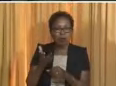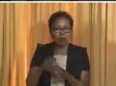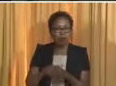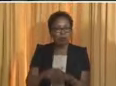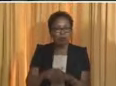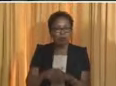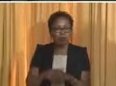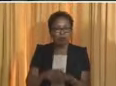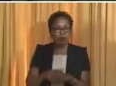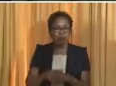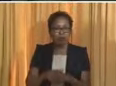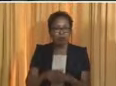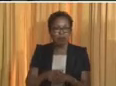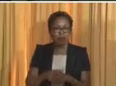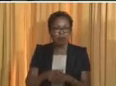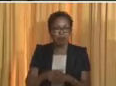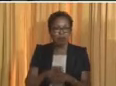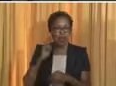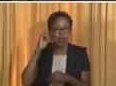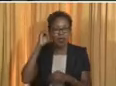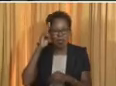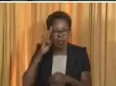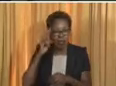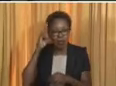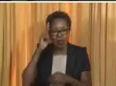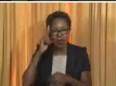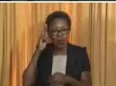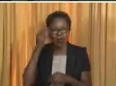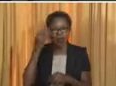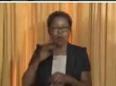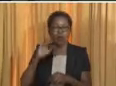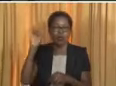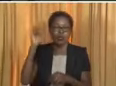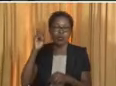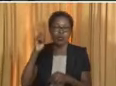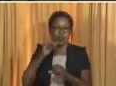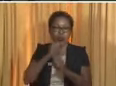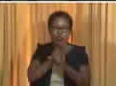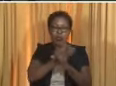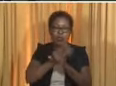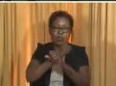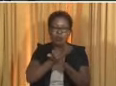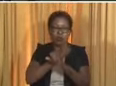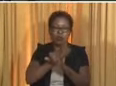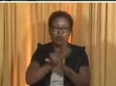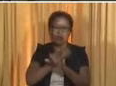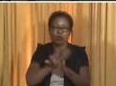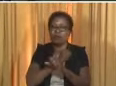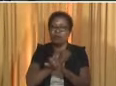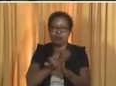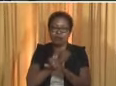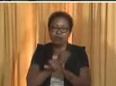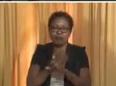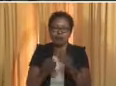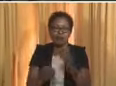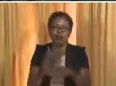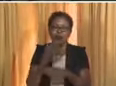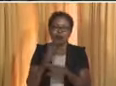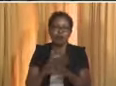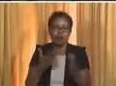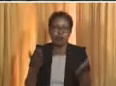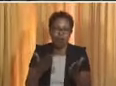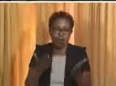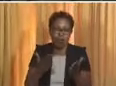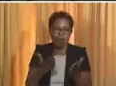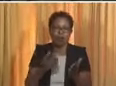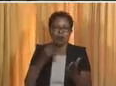The rationale for presidential immunity comes from the enormous responsibility bestowed upon a president as a single source